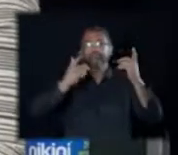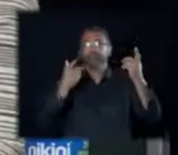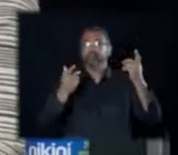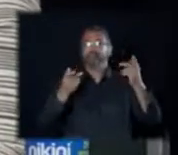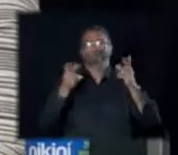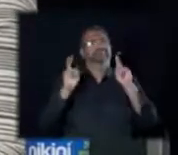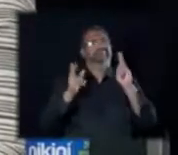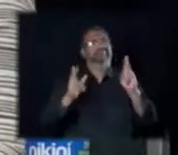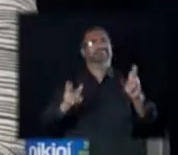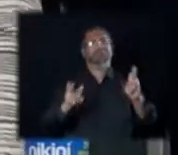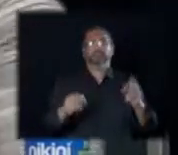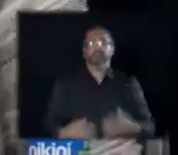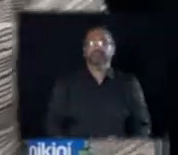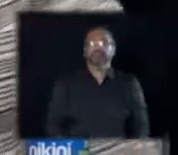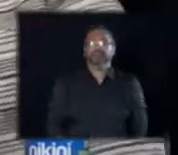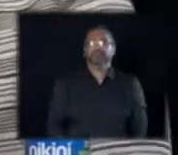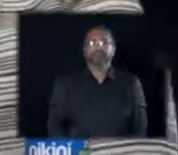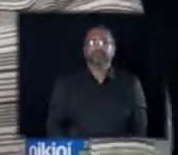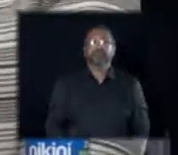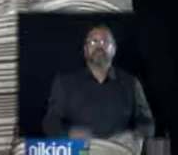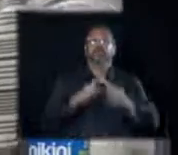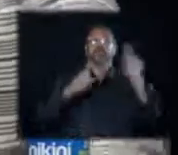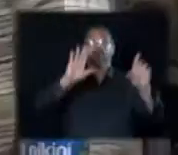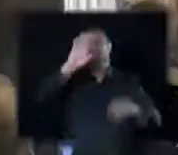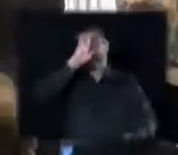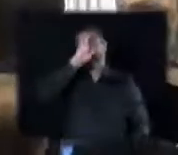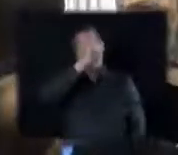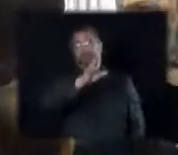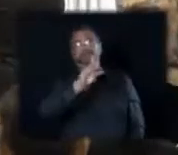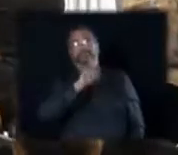it. And it's important to carry it out quickly so that it's critical.